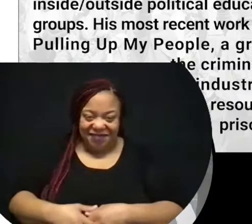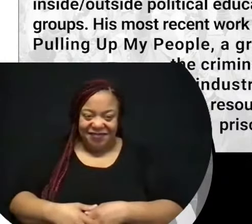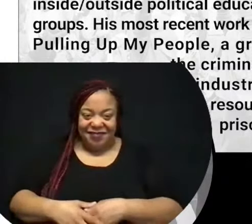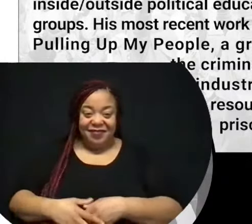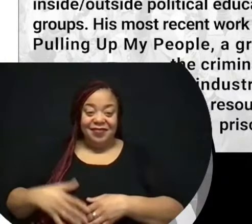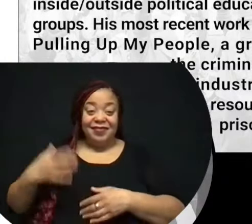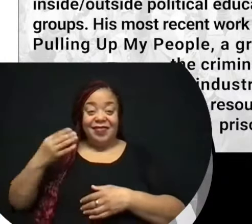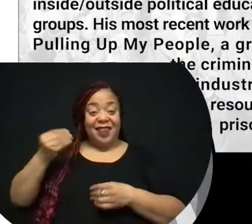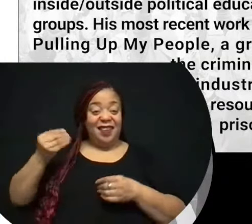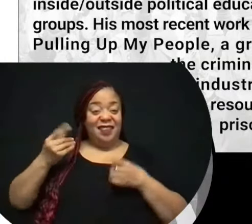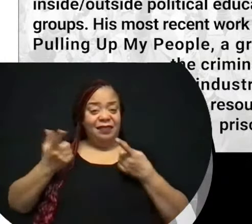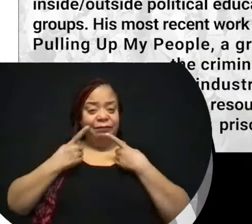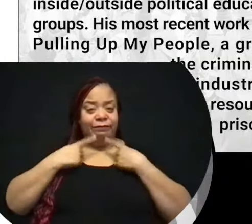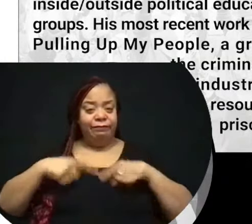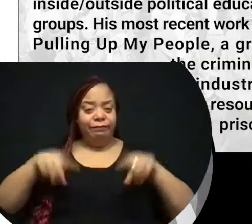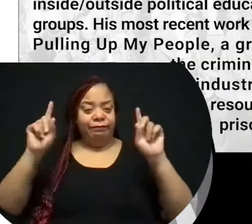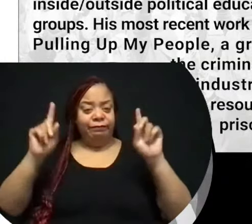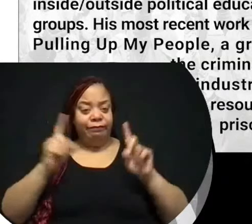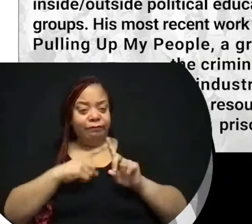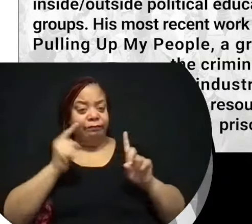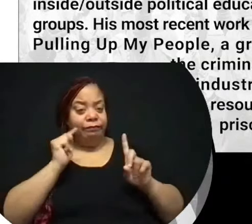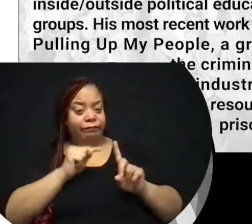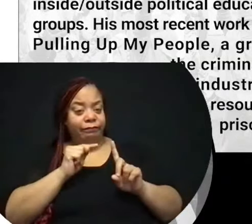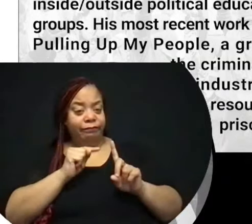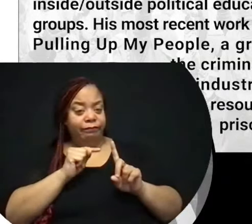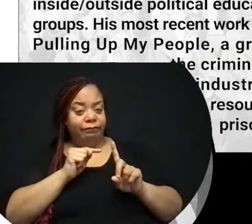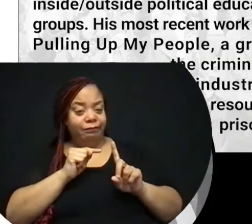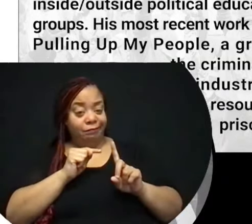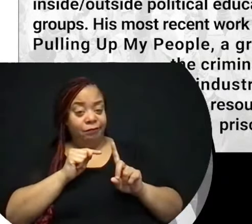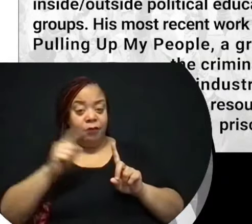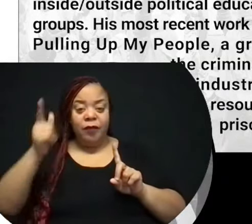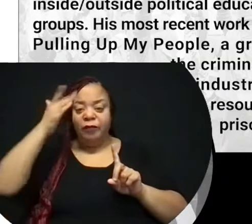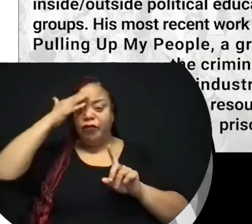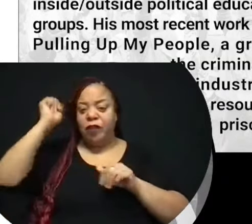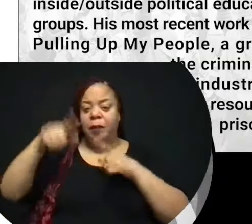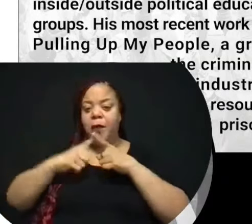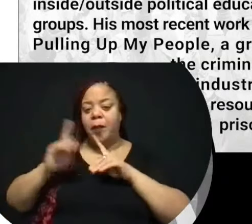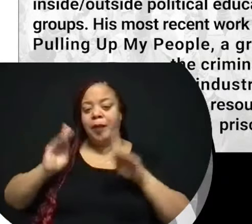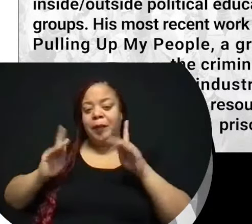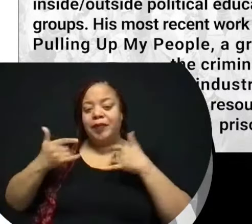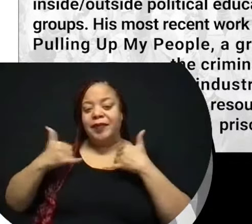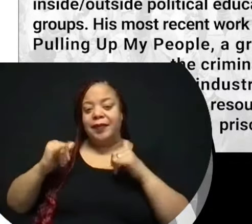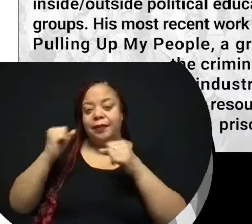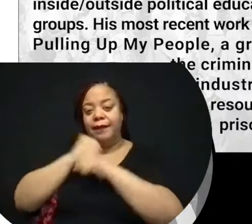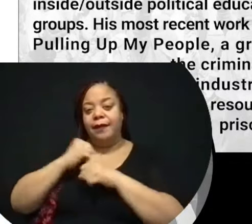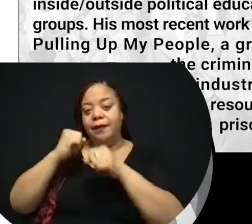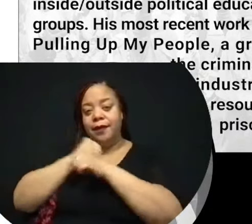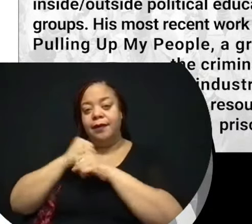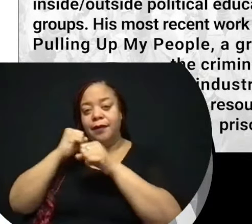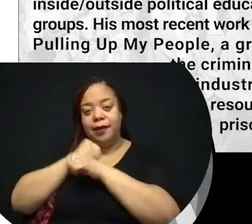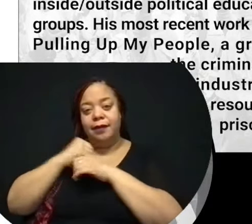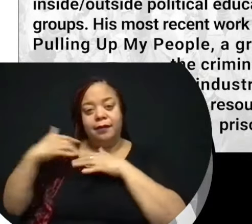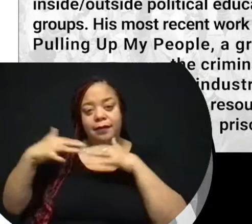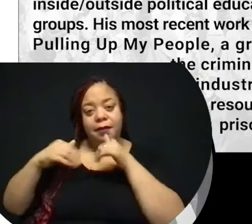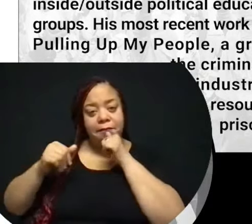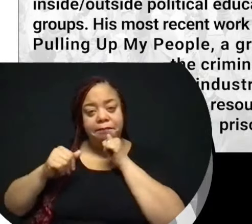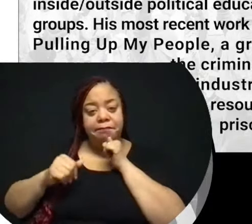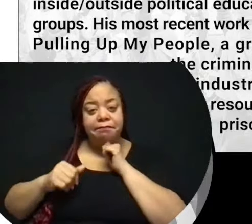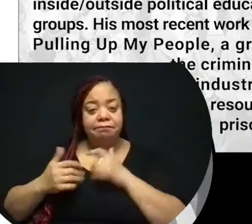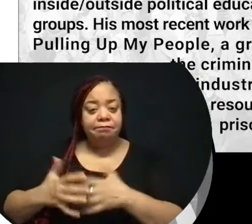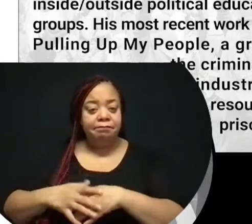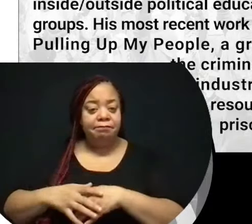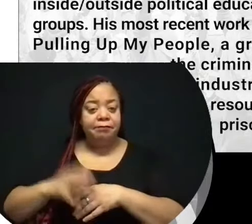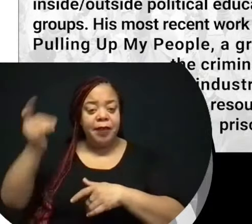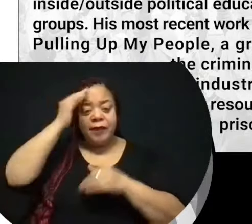about the people lower on the hierarchy than them. And that's the issue that abolition questions. Are